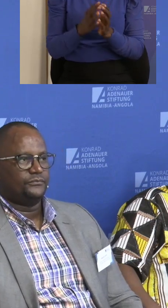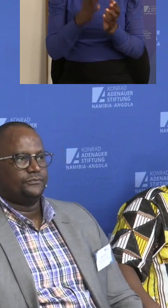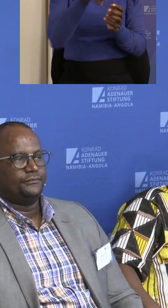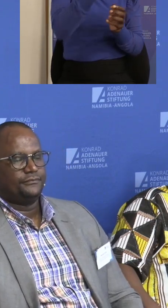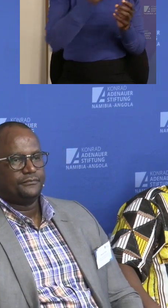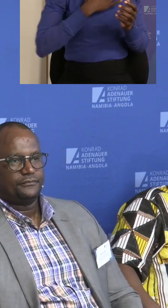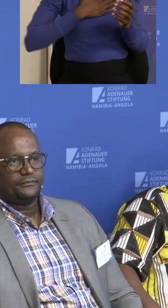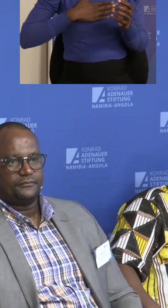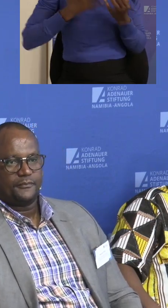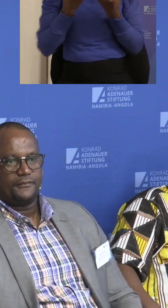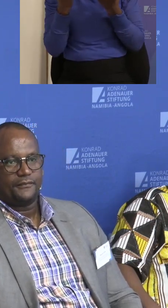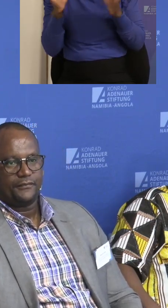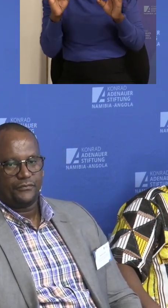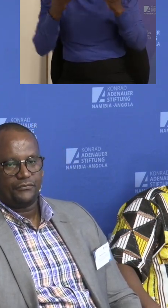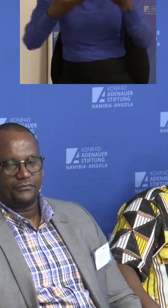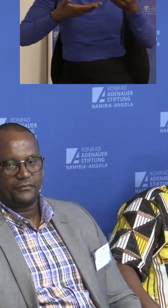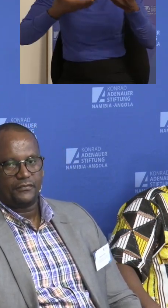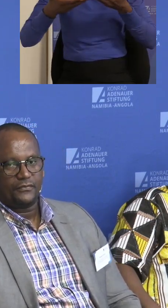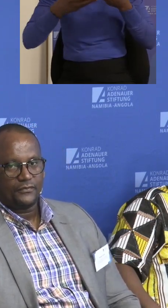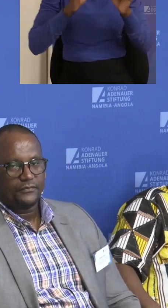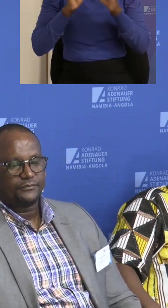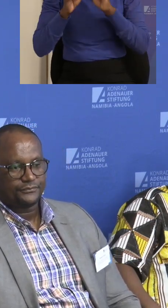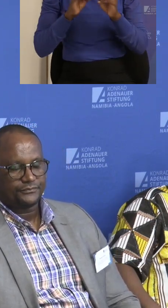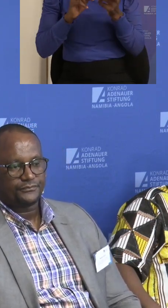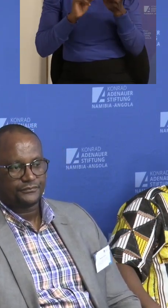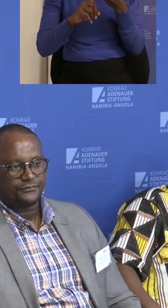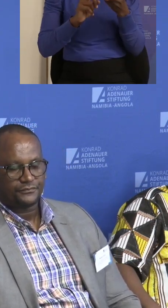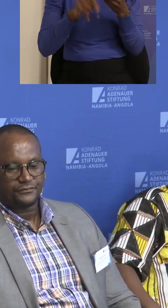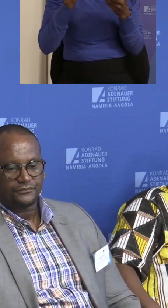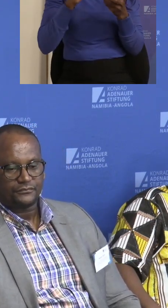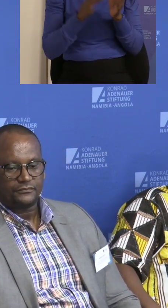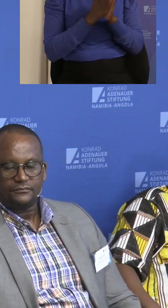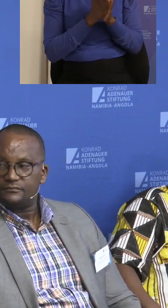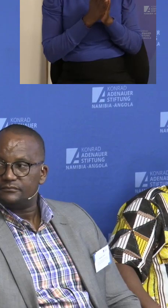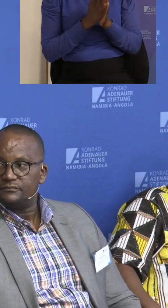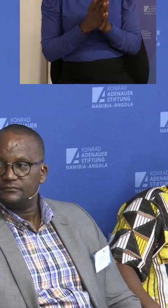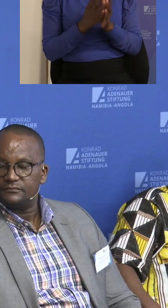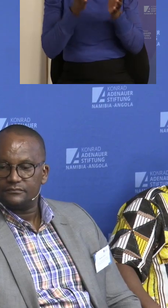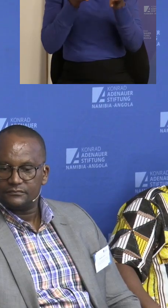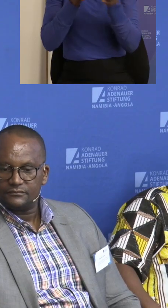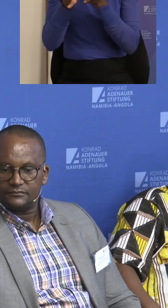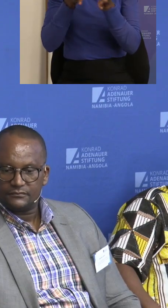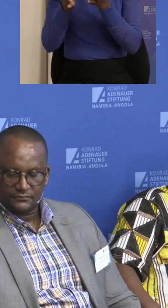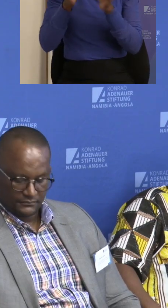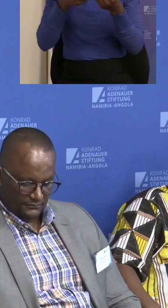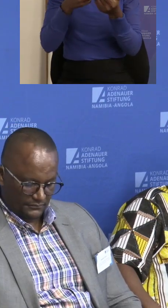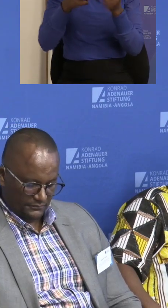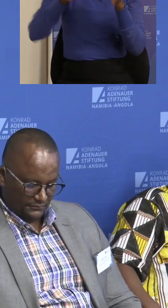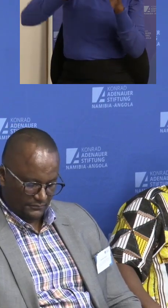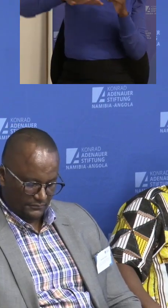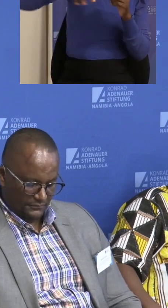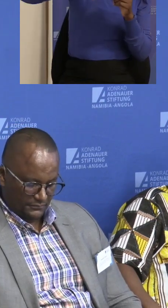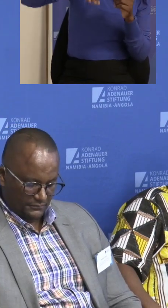to discuss the matter, but also not just complain and describe the situation, but also looking